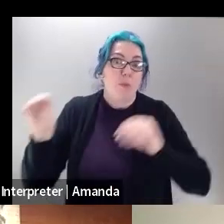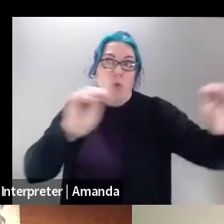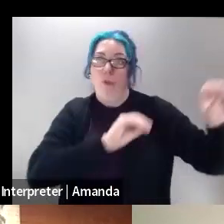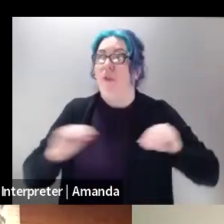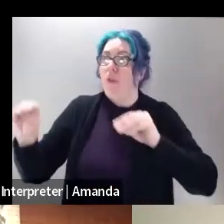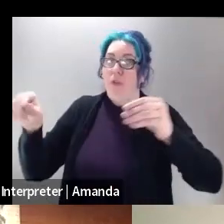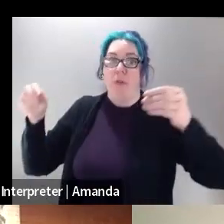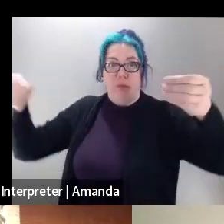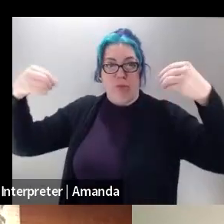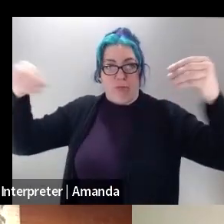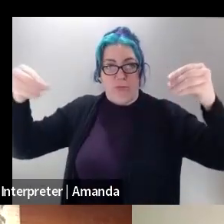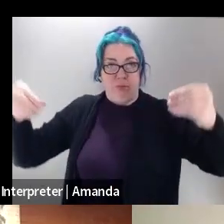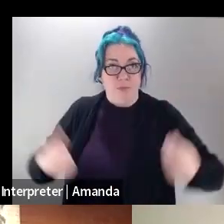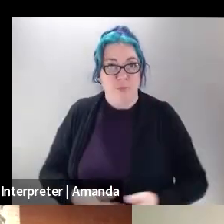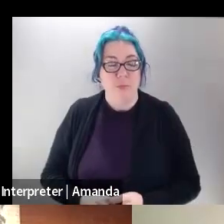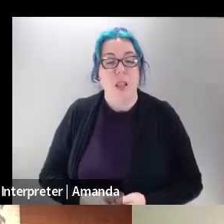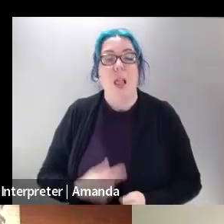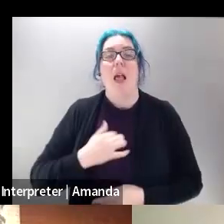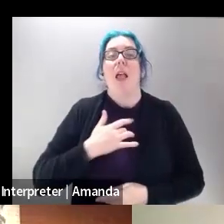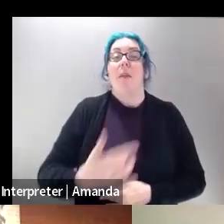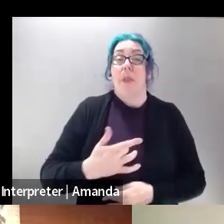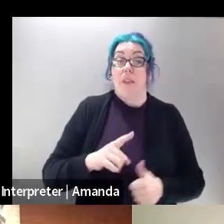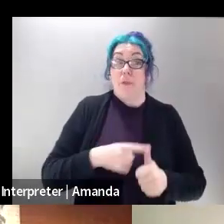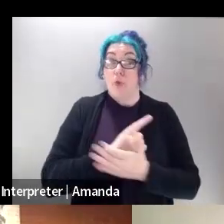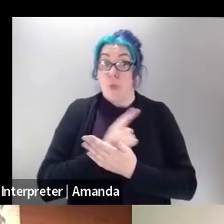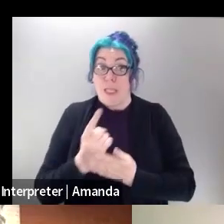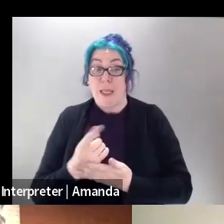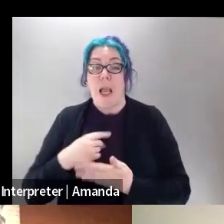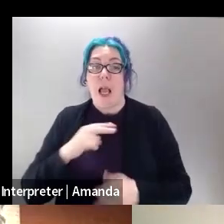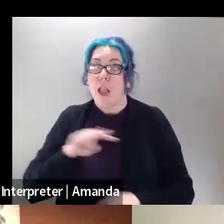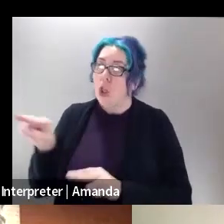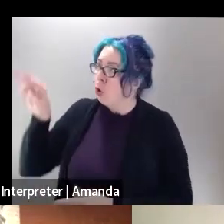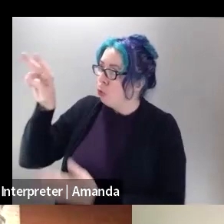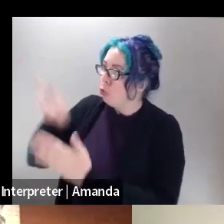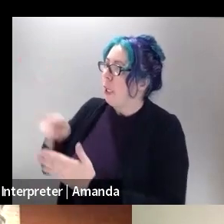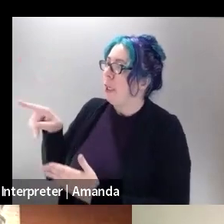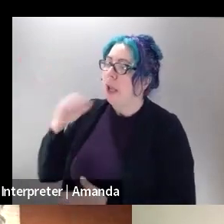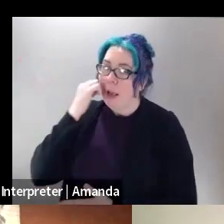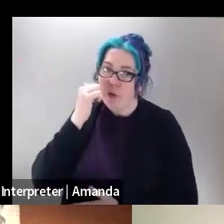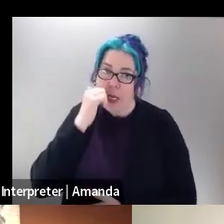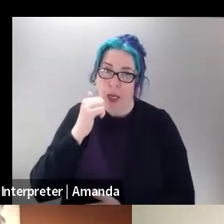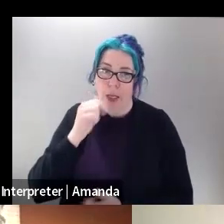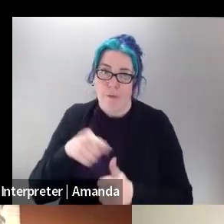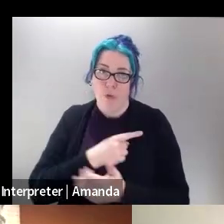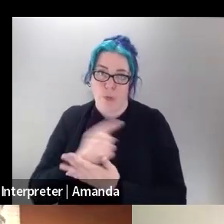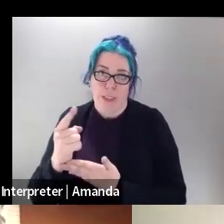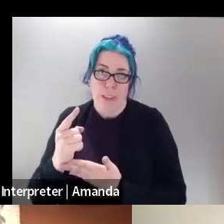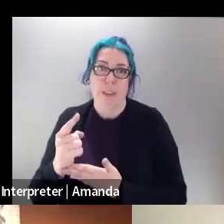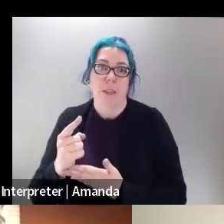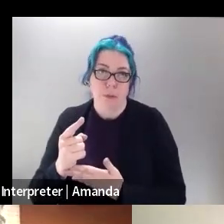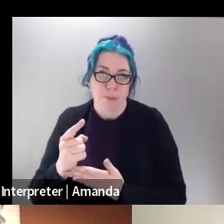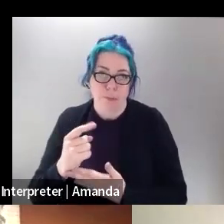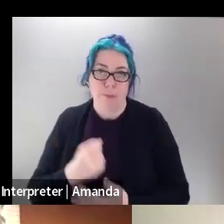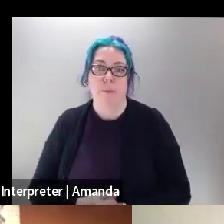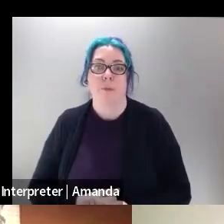in the first week to look at the room agreement every day and then find like in the morning when I arrive, and then I try to find a reason